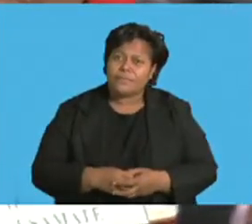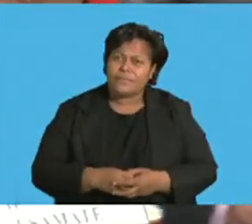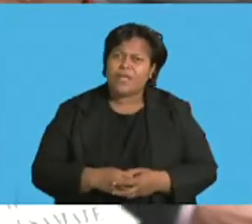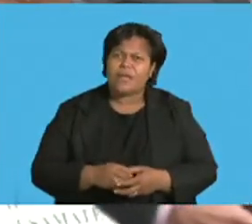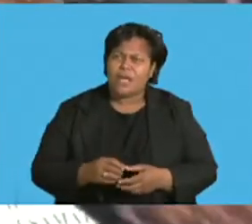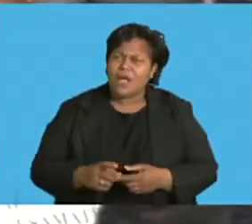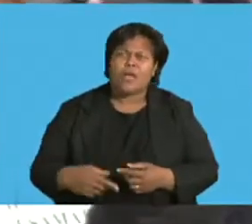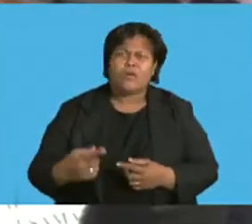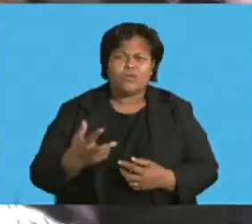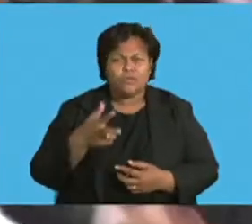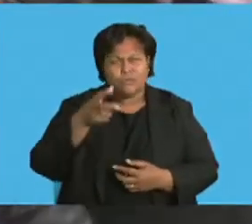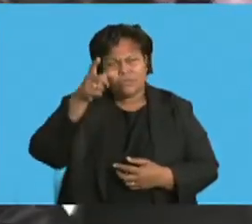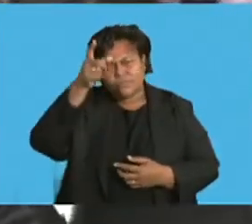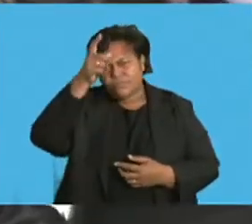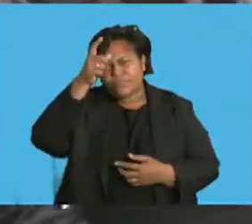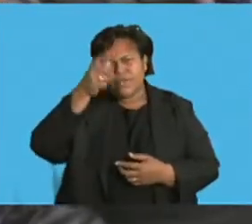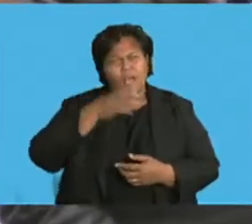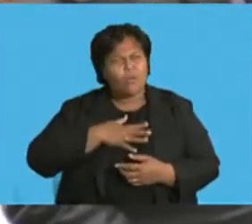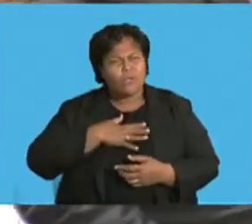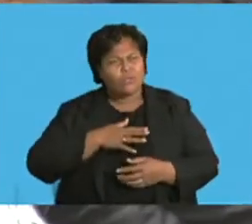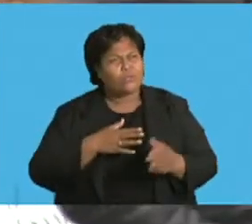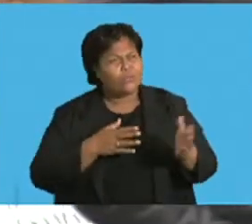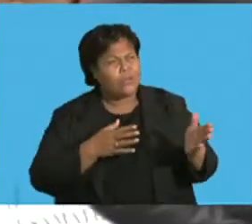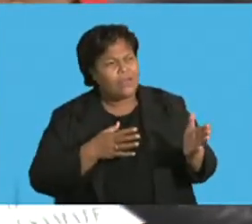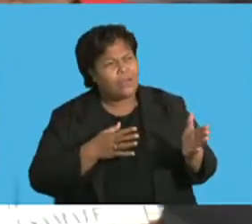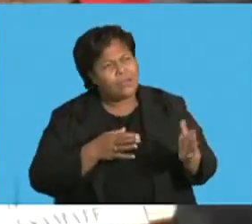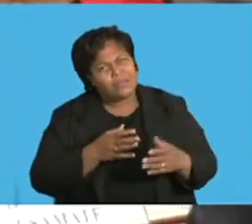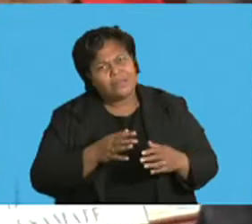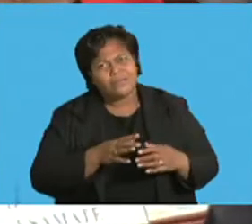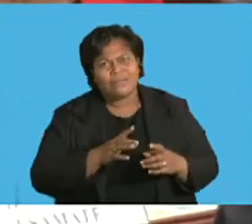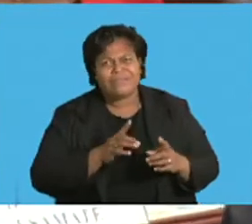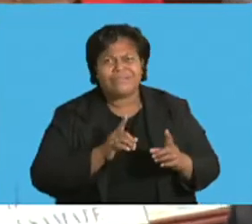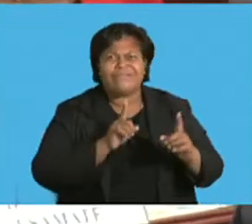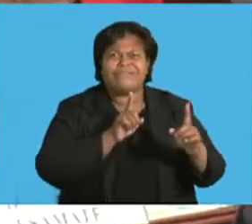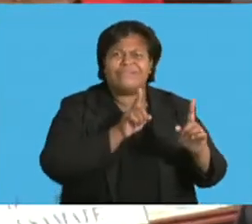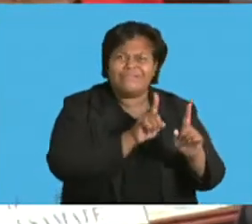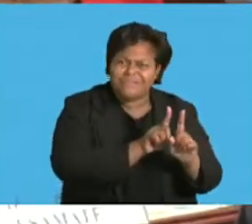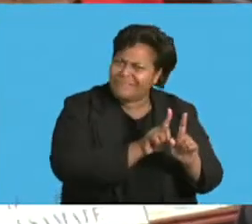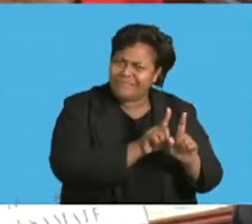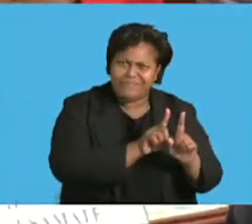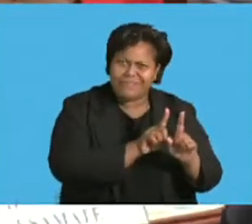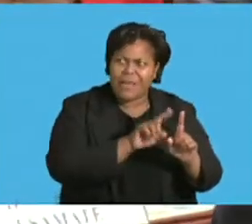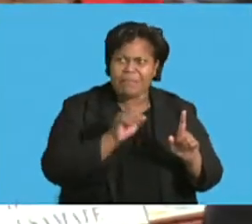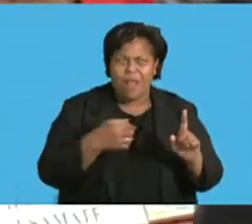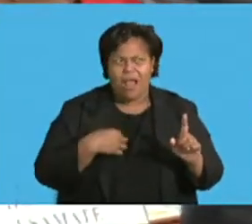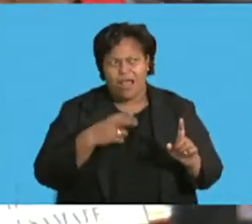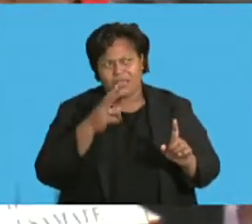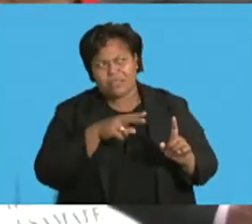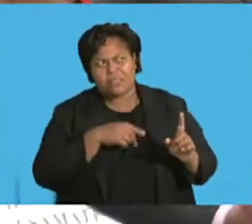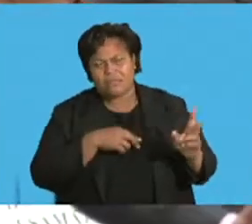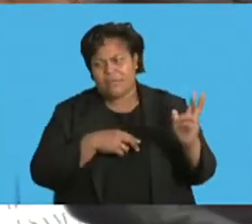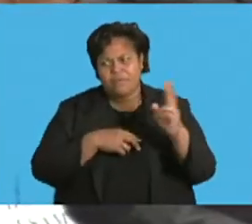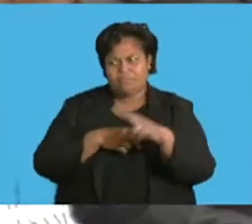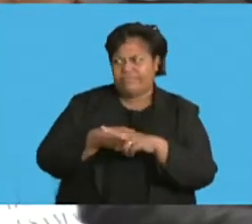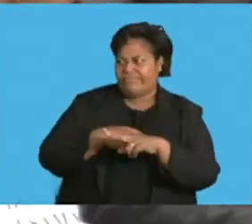because I still want to reach out to him, but I see him probably seeing me as a political